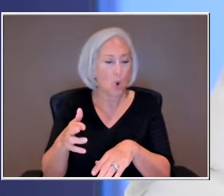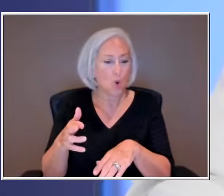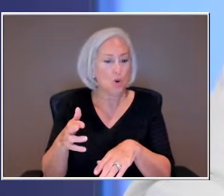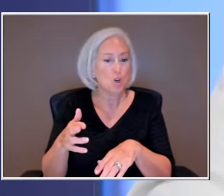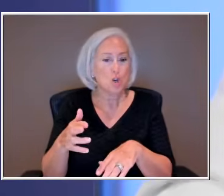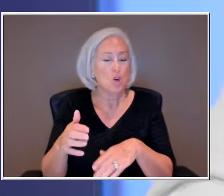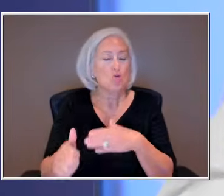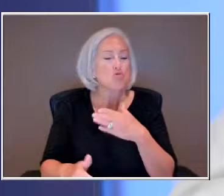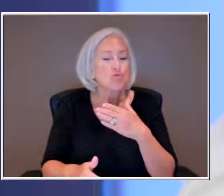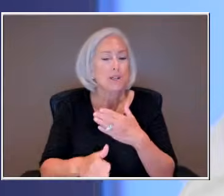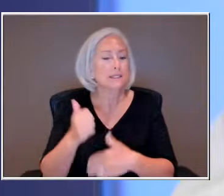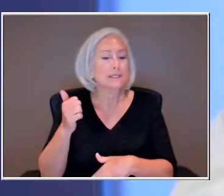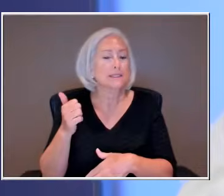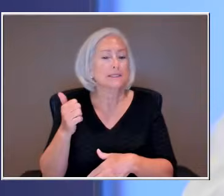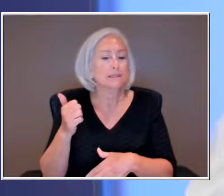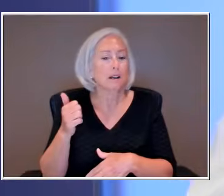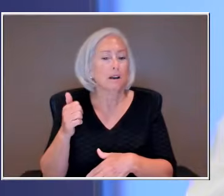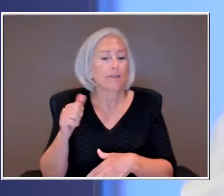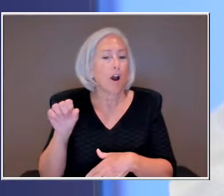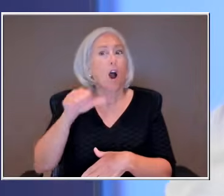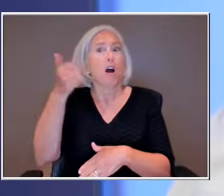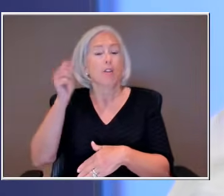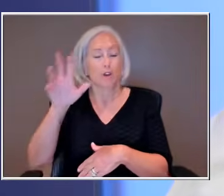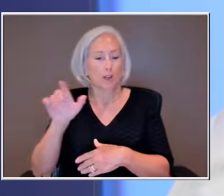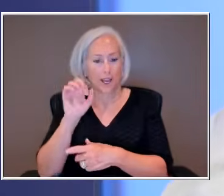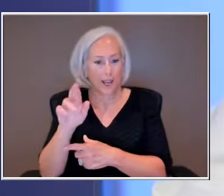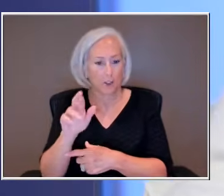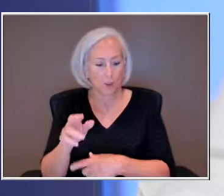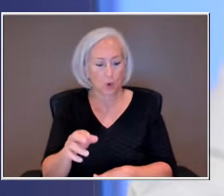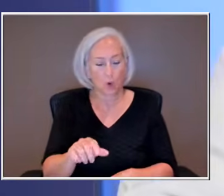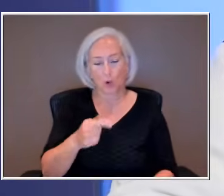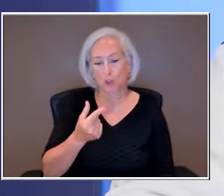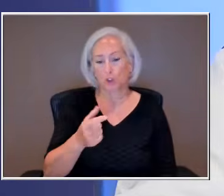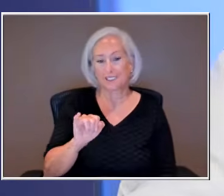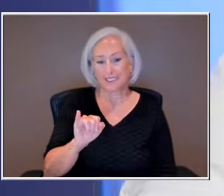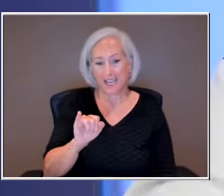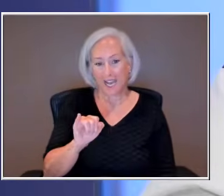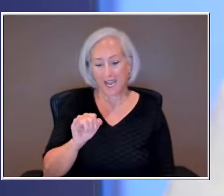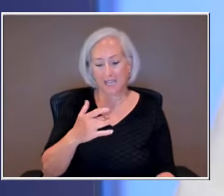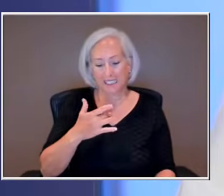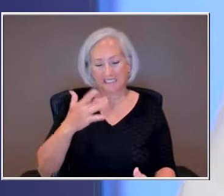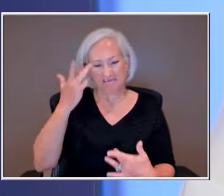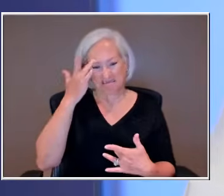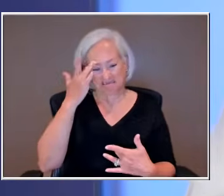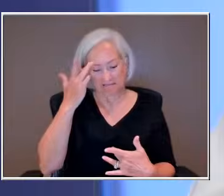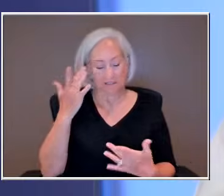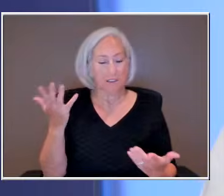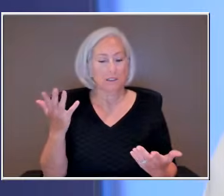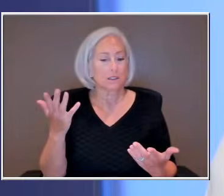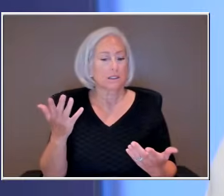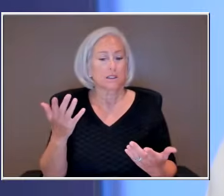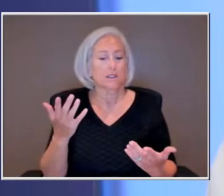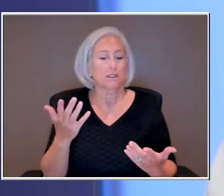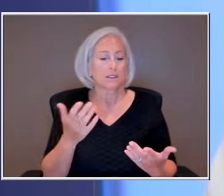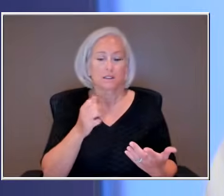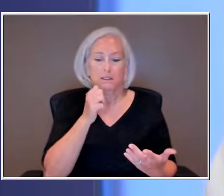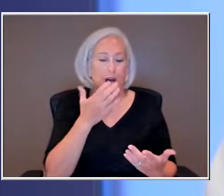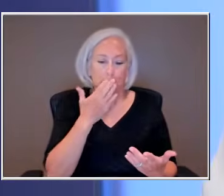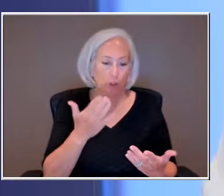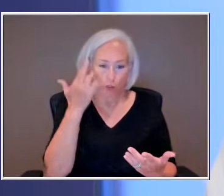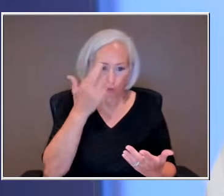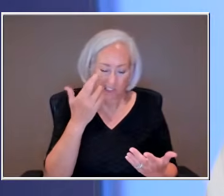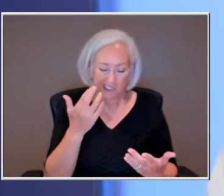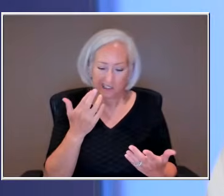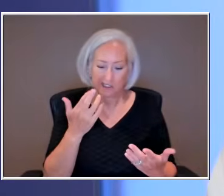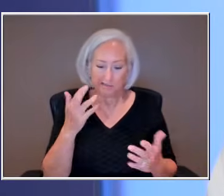It's very minimum comparing to how much the treatment in a higher percentage can keep you in remission longer. So I will say that CAR T cell